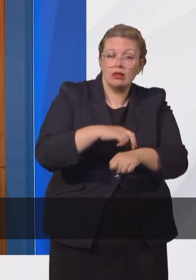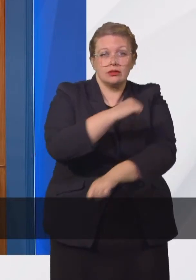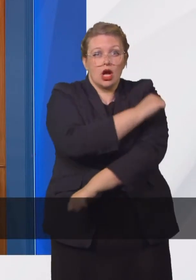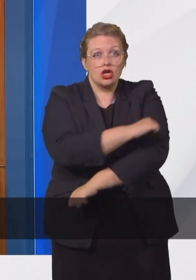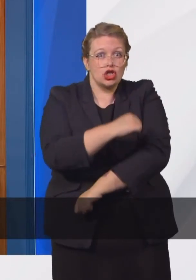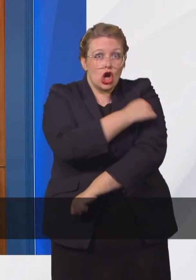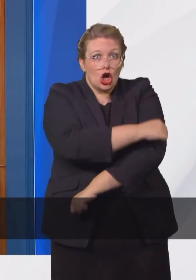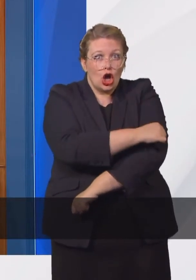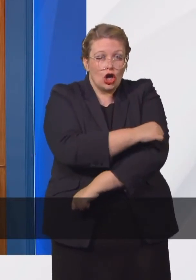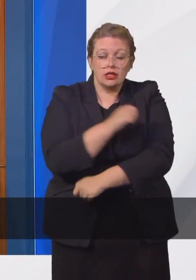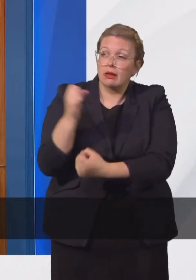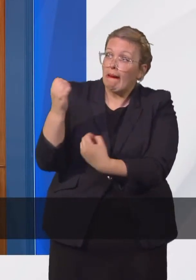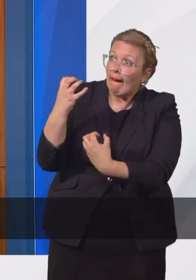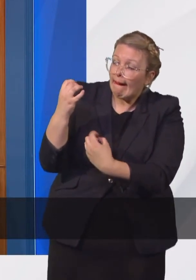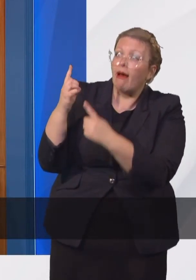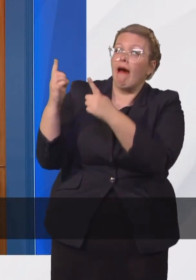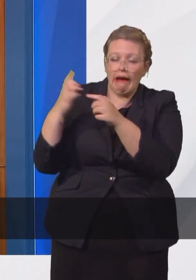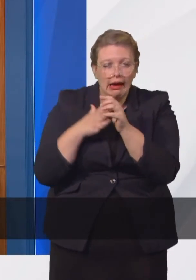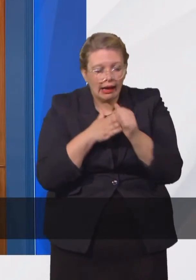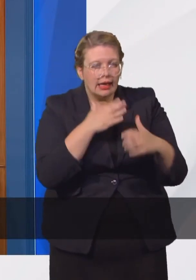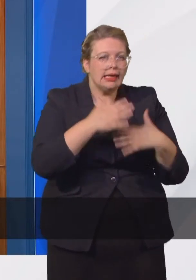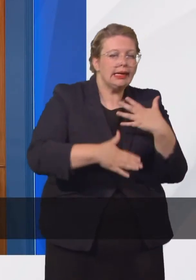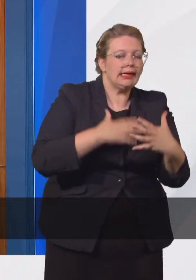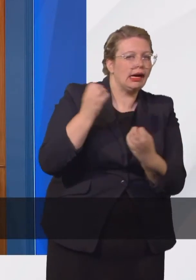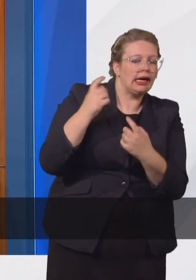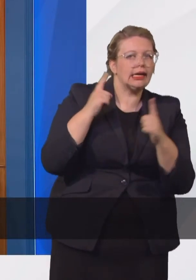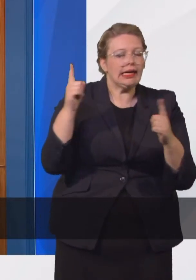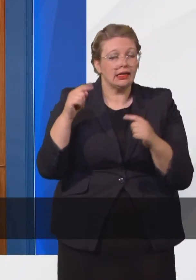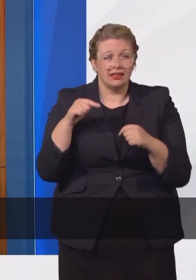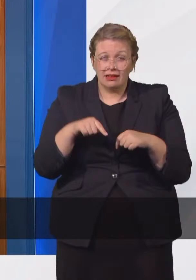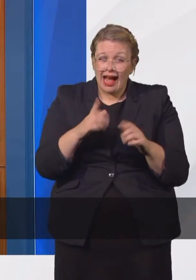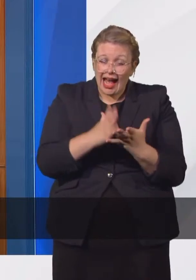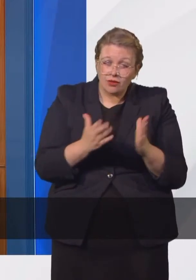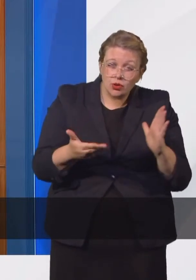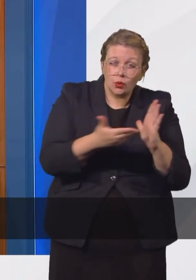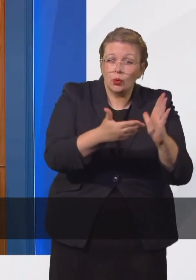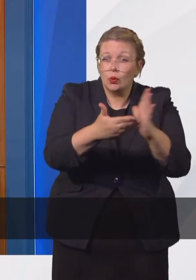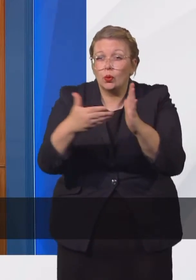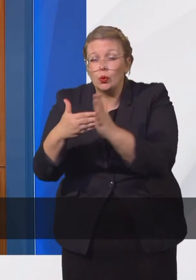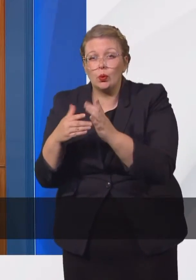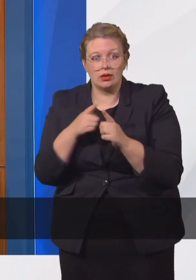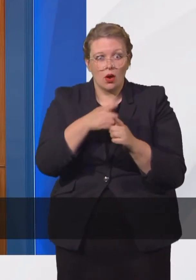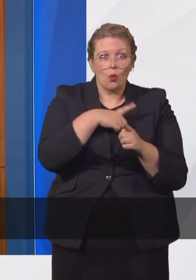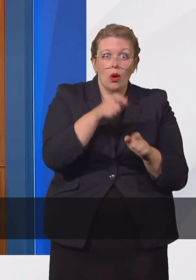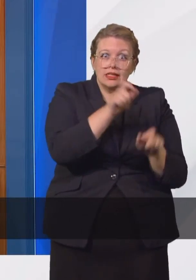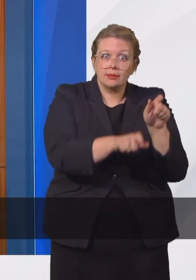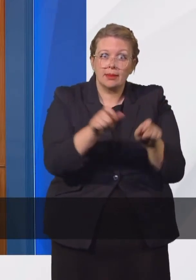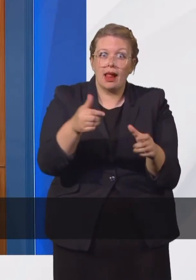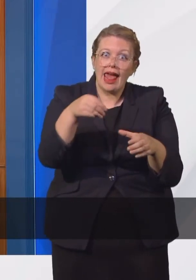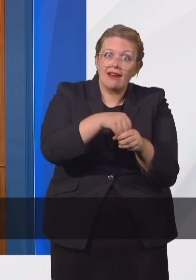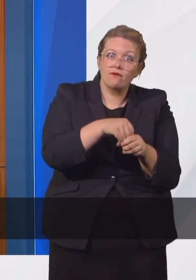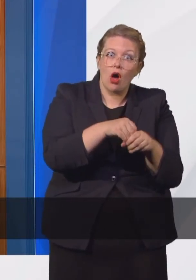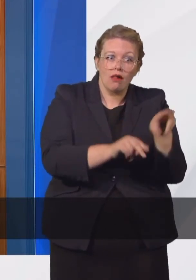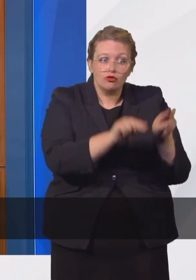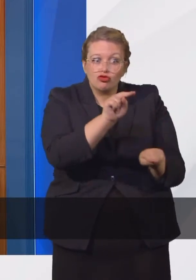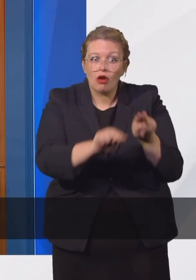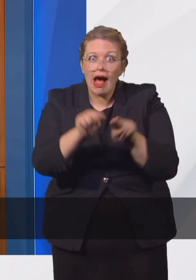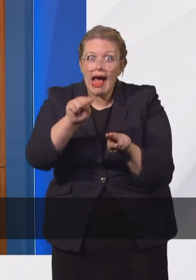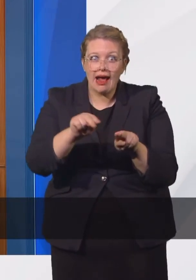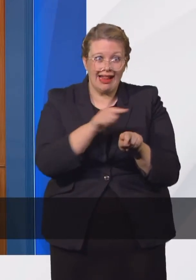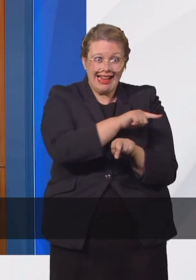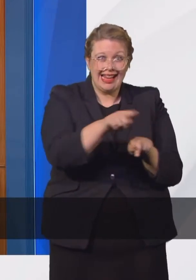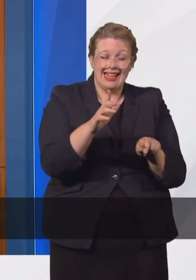somehow have fitted in the consenting and recruiting of patients into these massive studies alongside